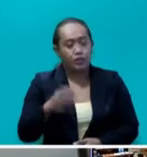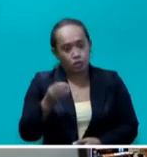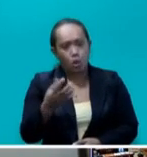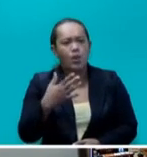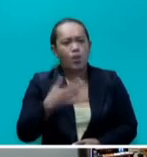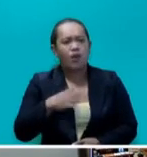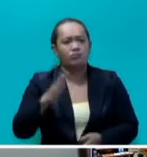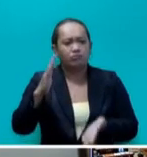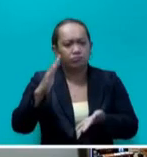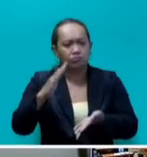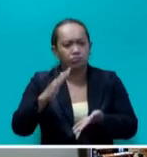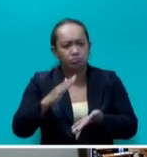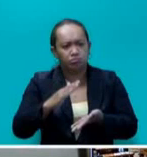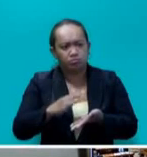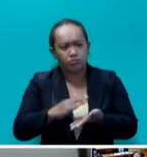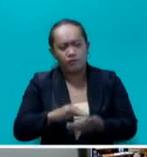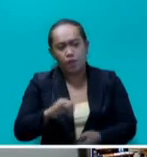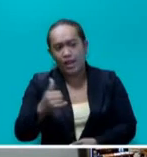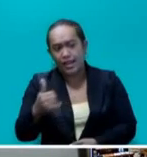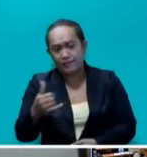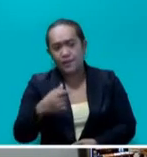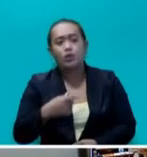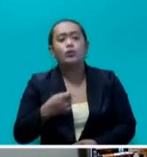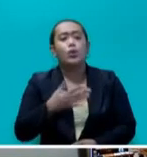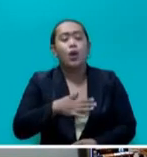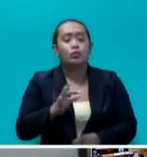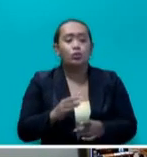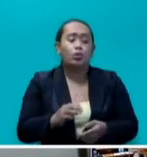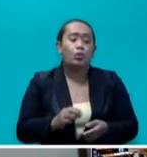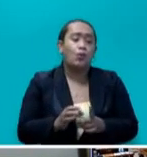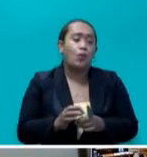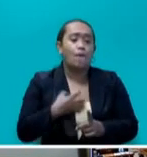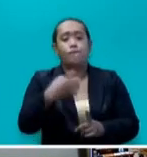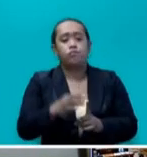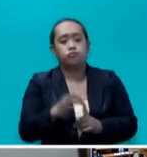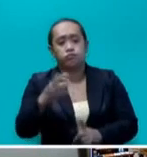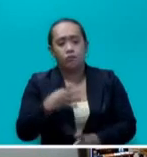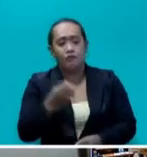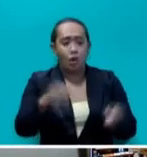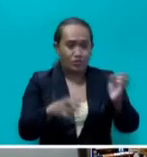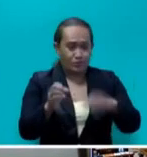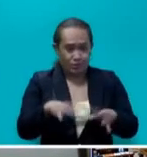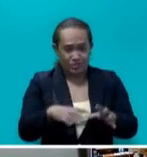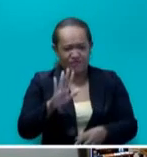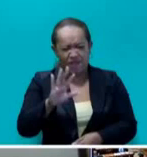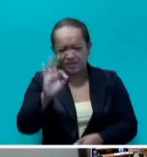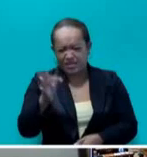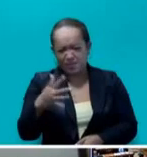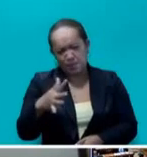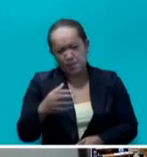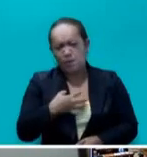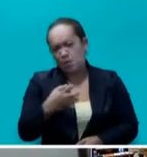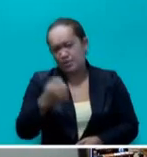these entitlements while increasing employee and employer contributions from 5% to 6% to the National Provident Fund. In fact,